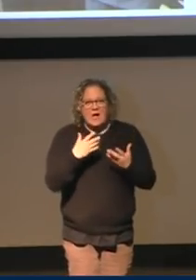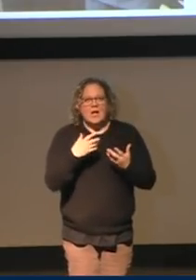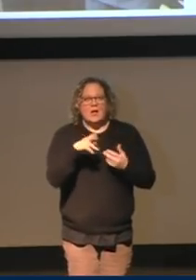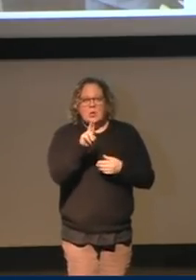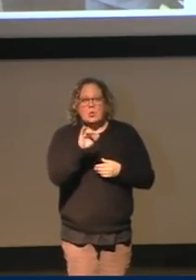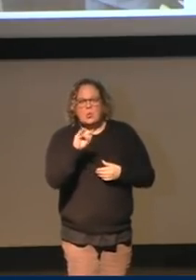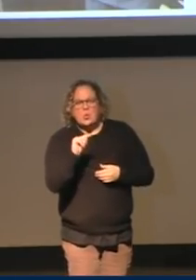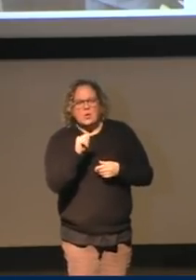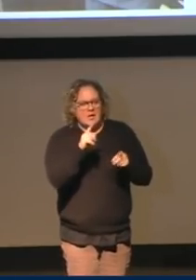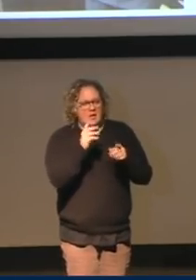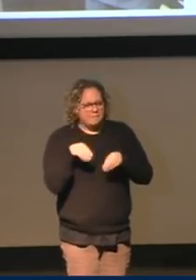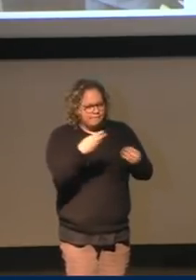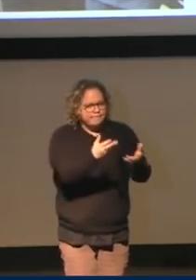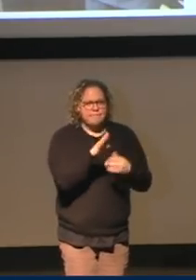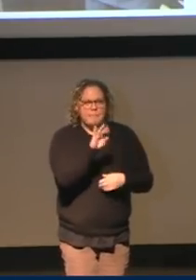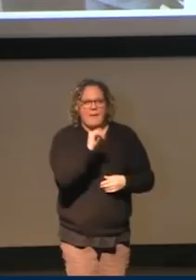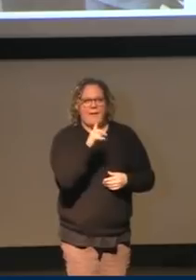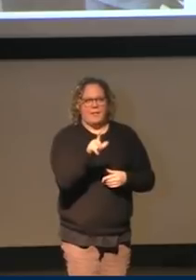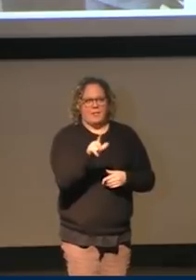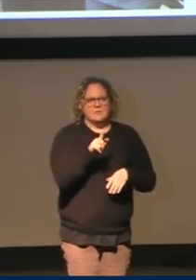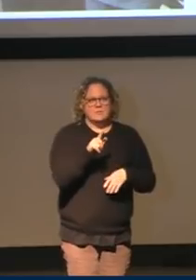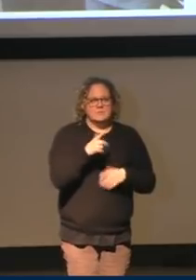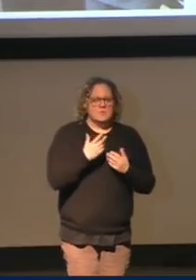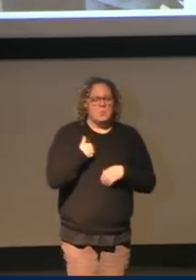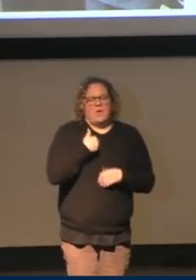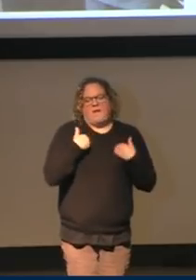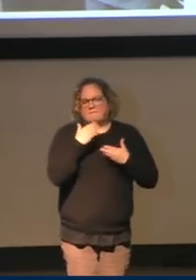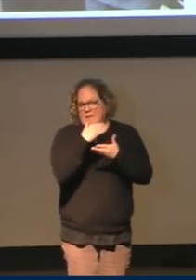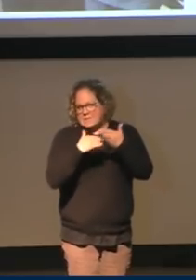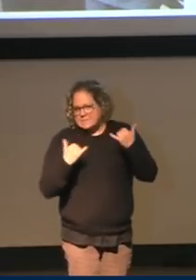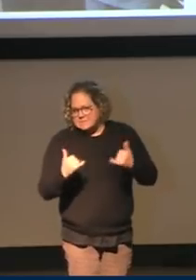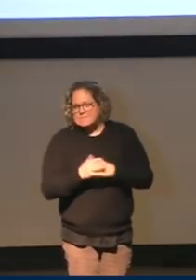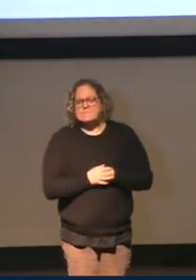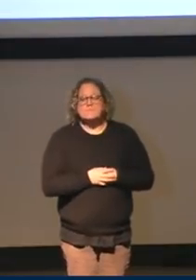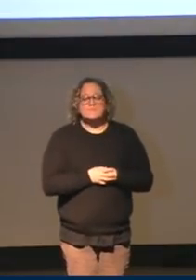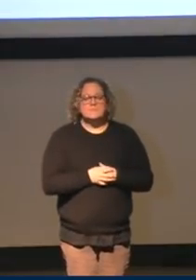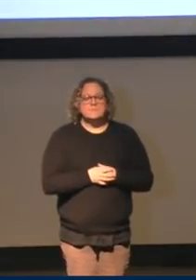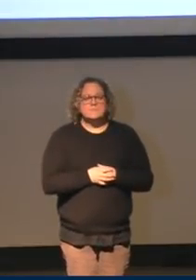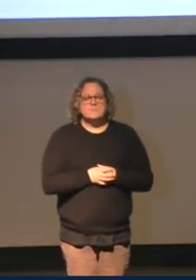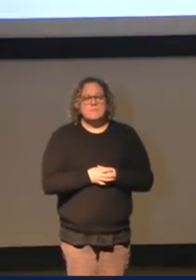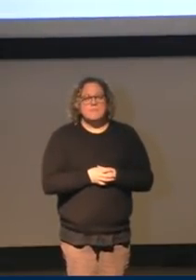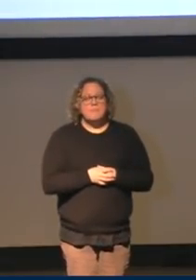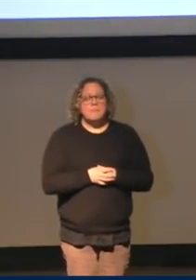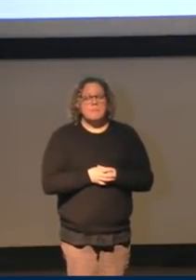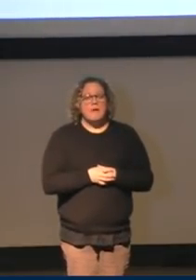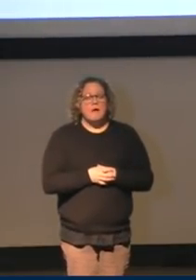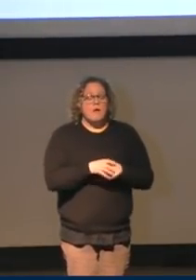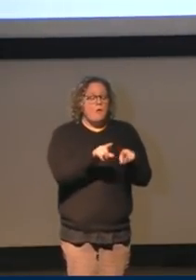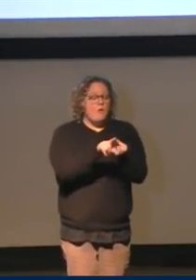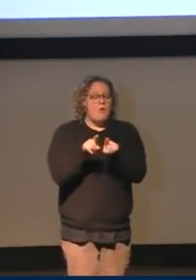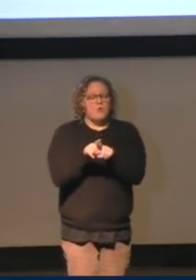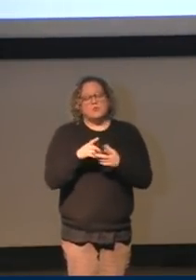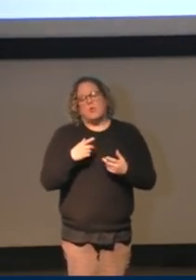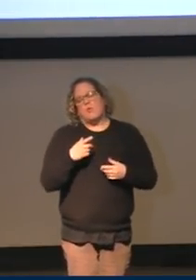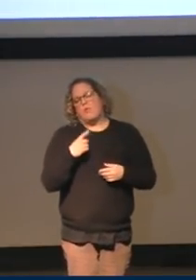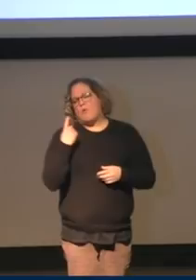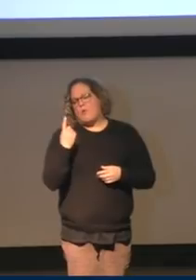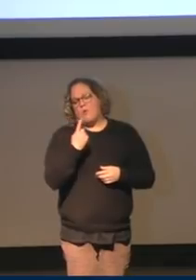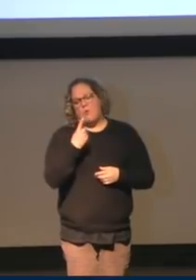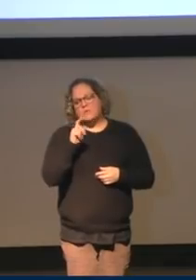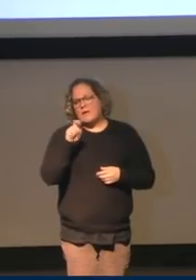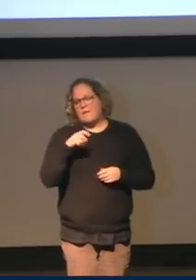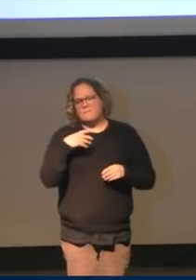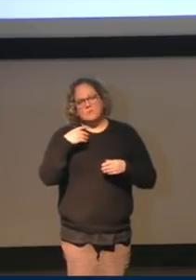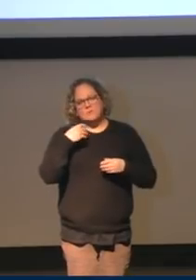morning that are on lists now. I always have to give a shout out to